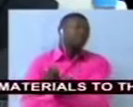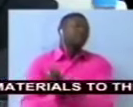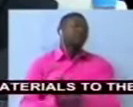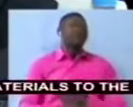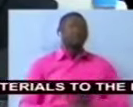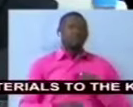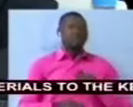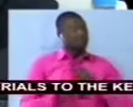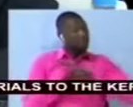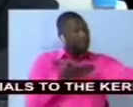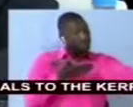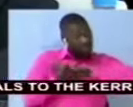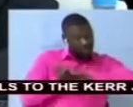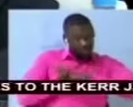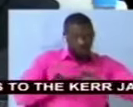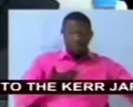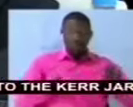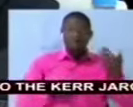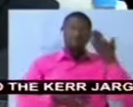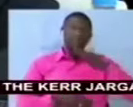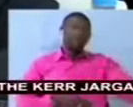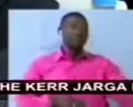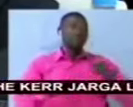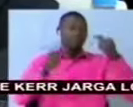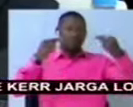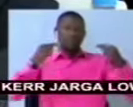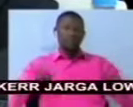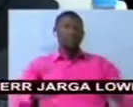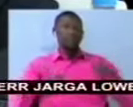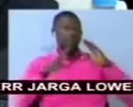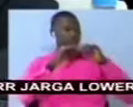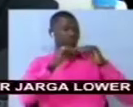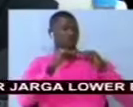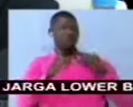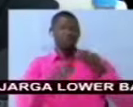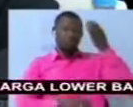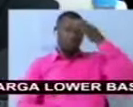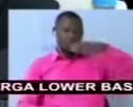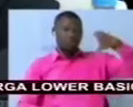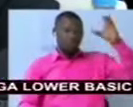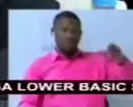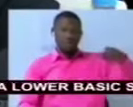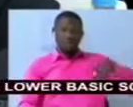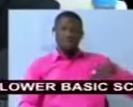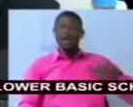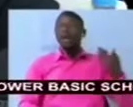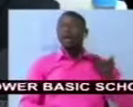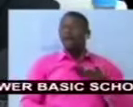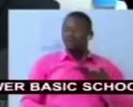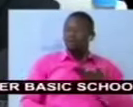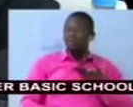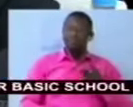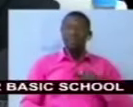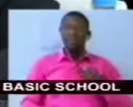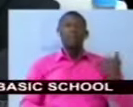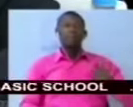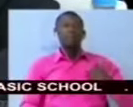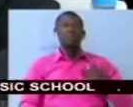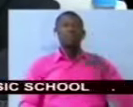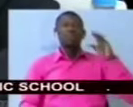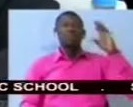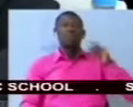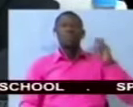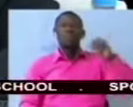It was clear from the testimonies the Commission heard that the perpetrators weren't the innocent and the